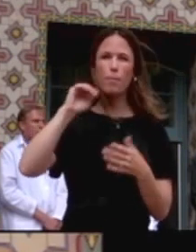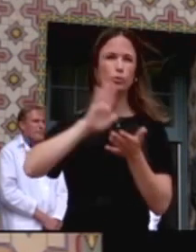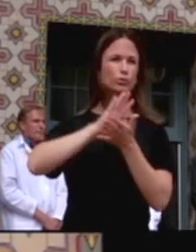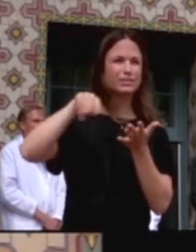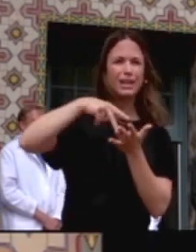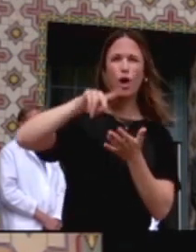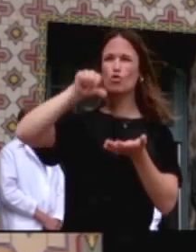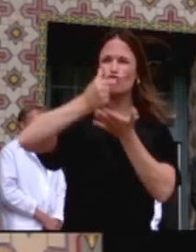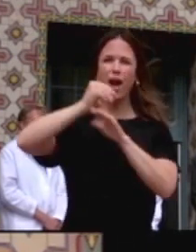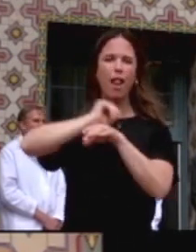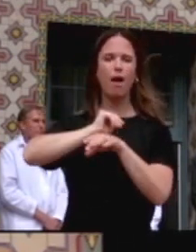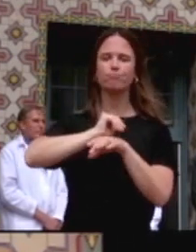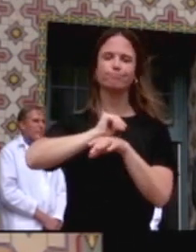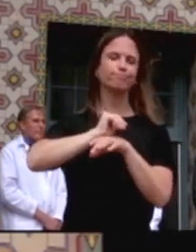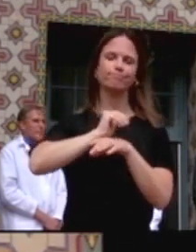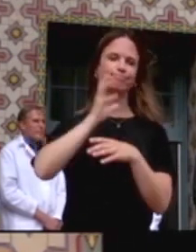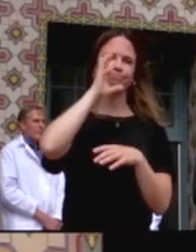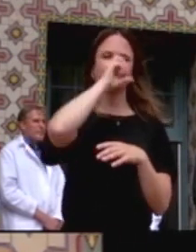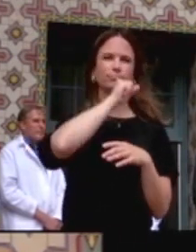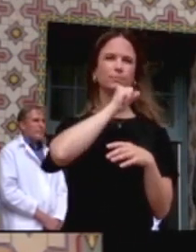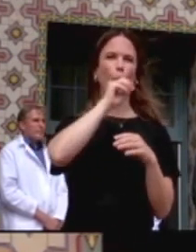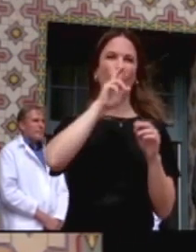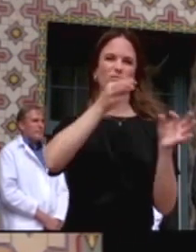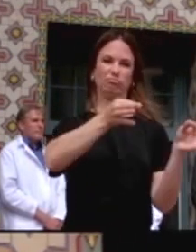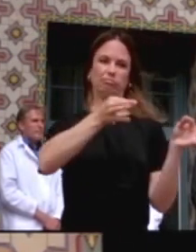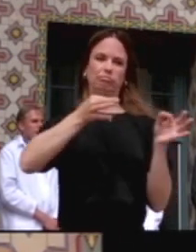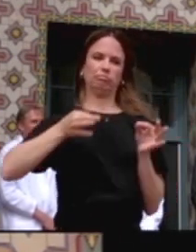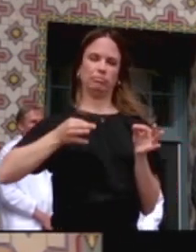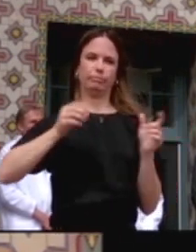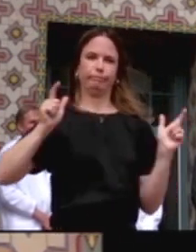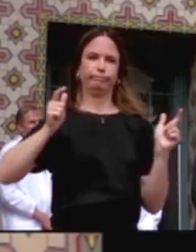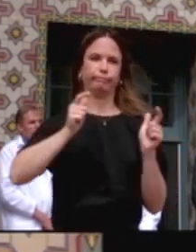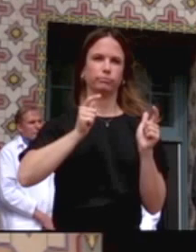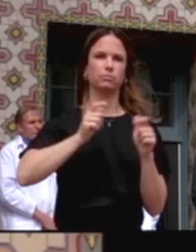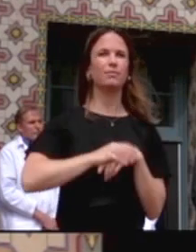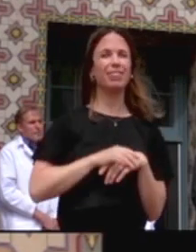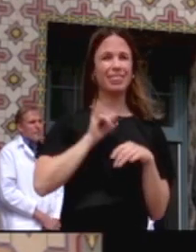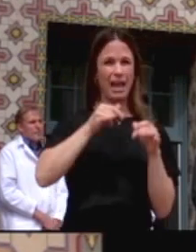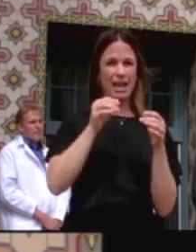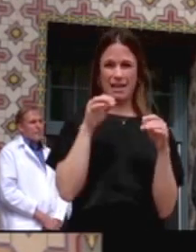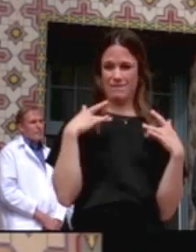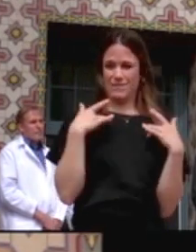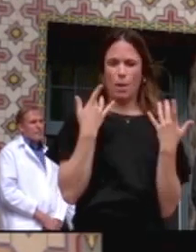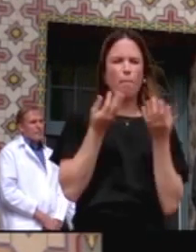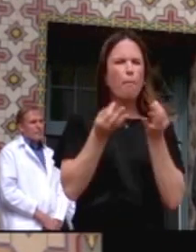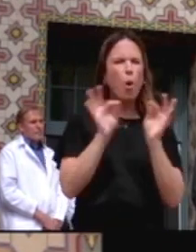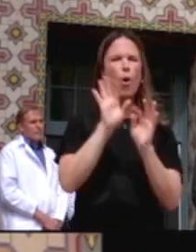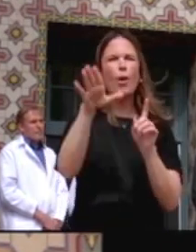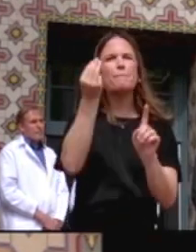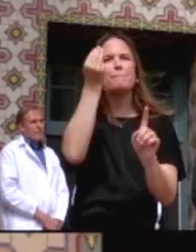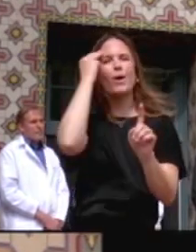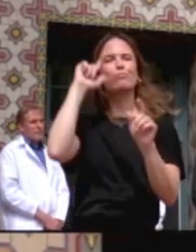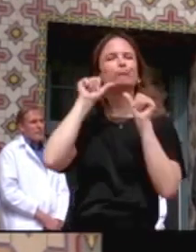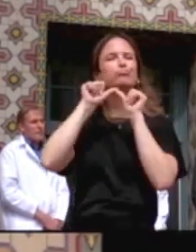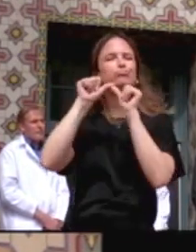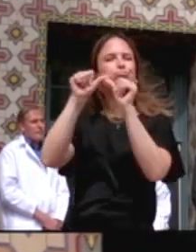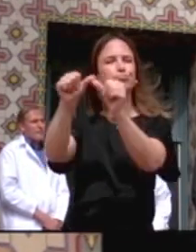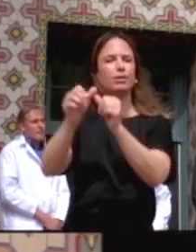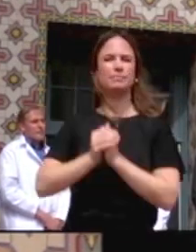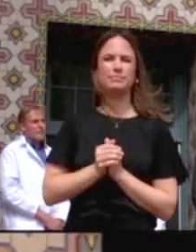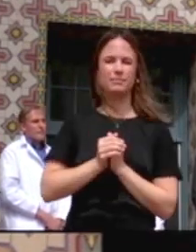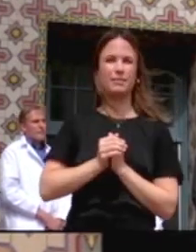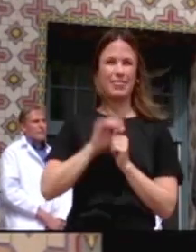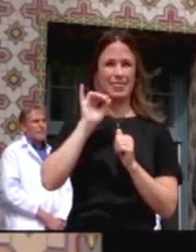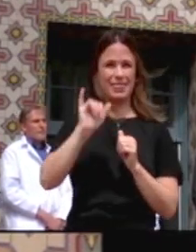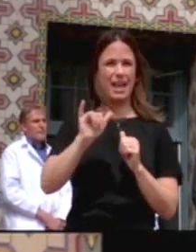grad night have been missed or greatly scaled back. These are important events and memories that last a lifetime.